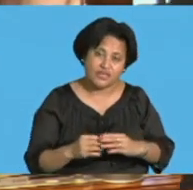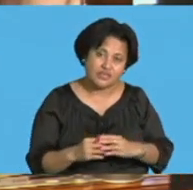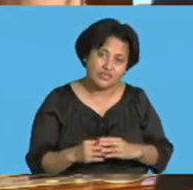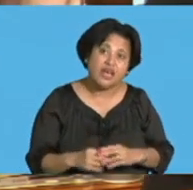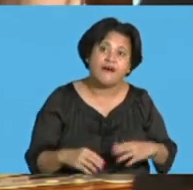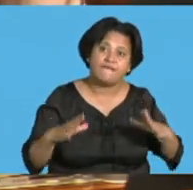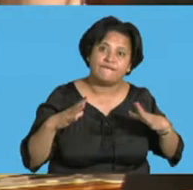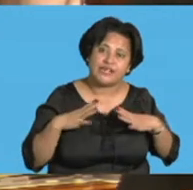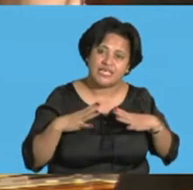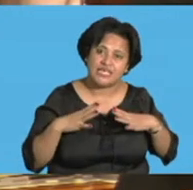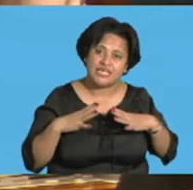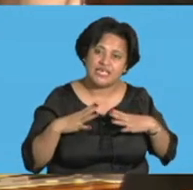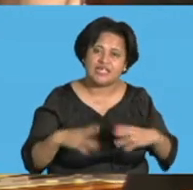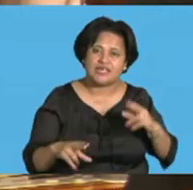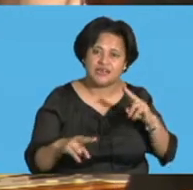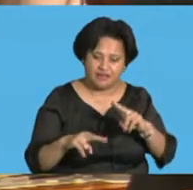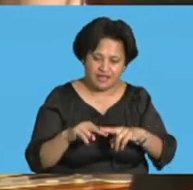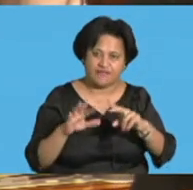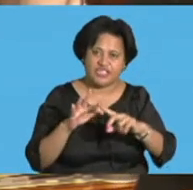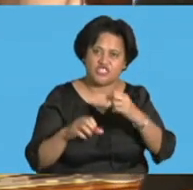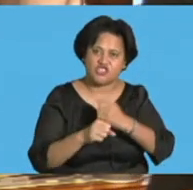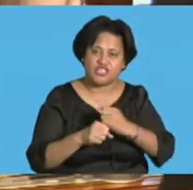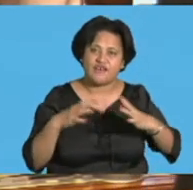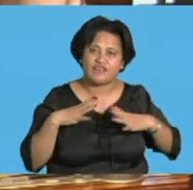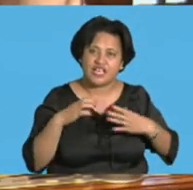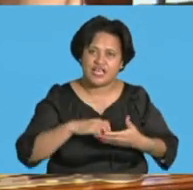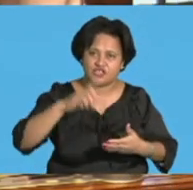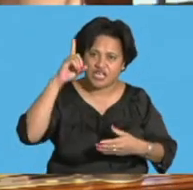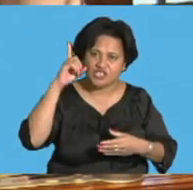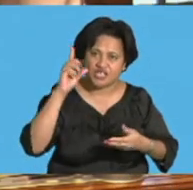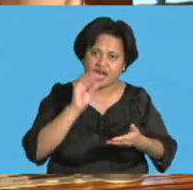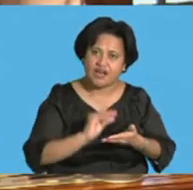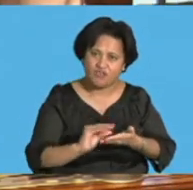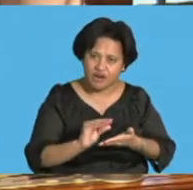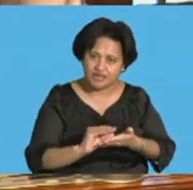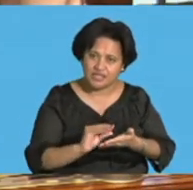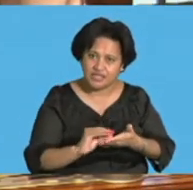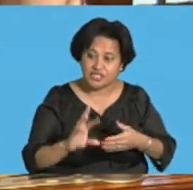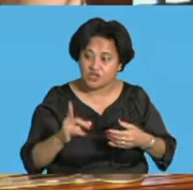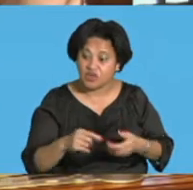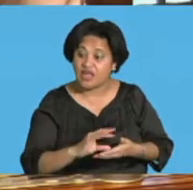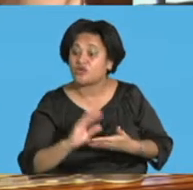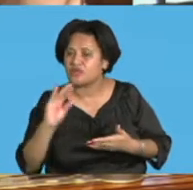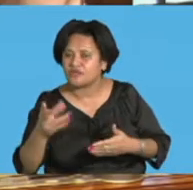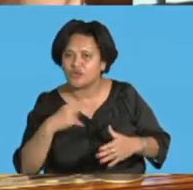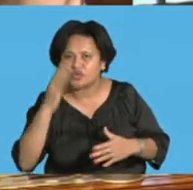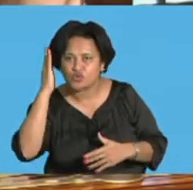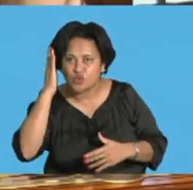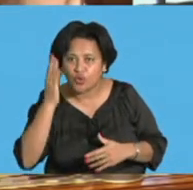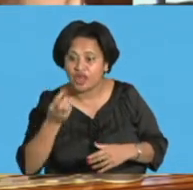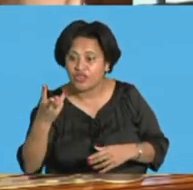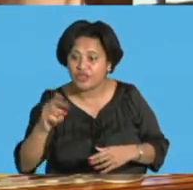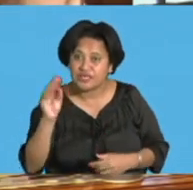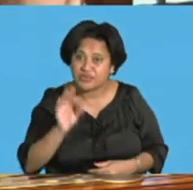Free Education Grant. This is an amount of money per student allocated to a school to use for. 30% of that